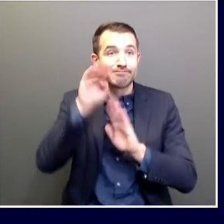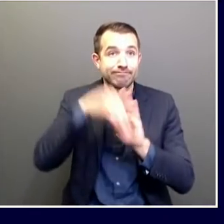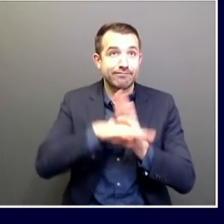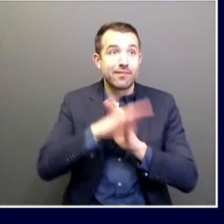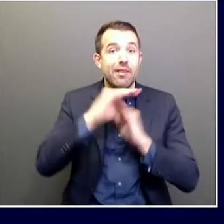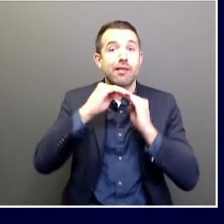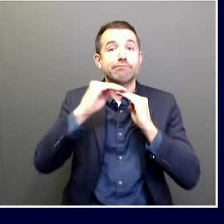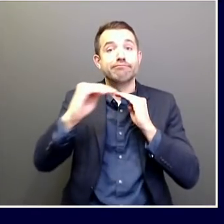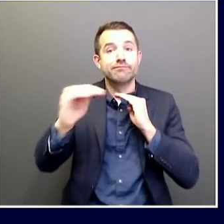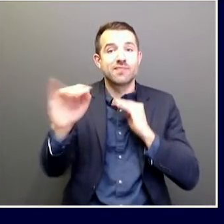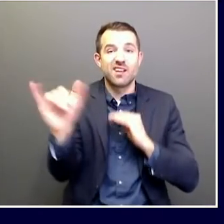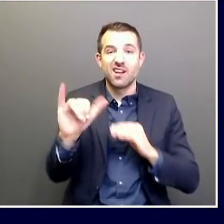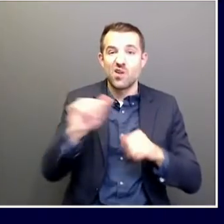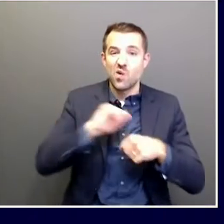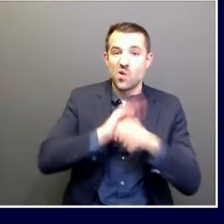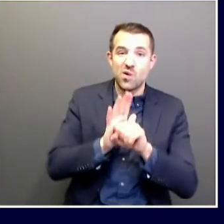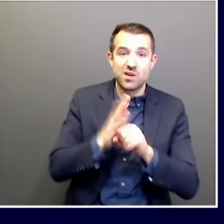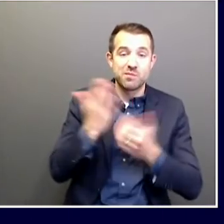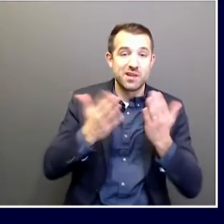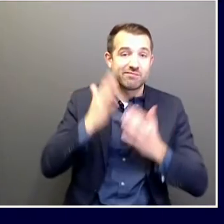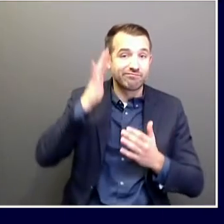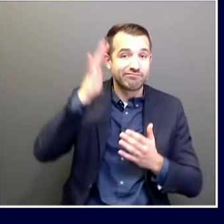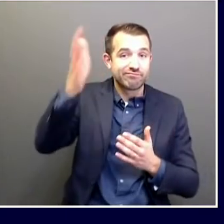the impact of the surge is minimized.